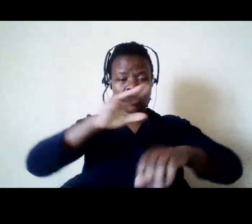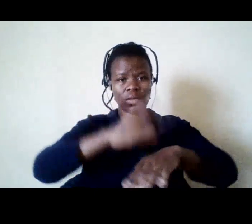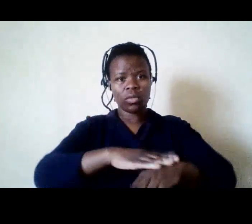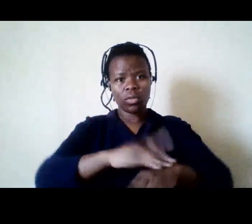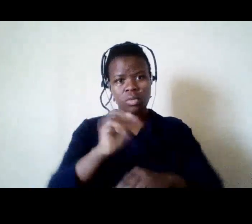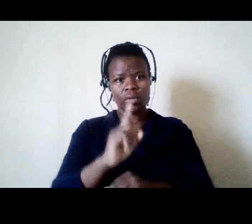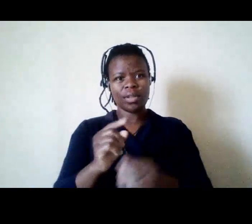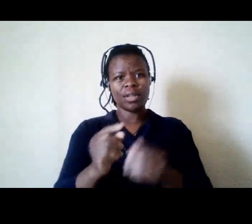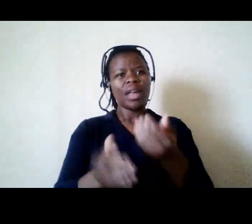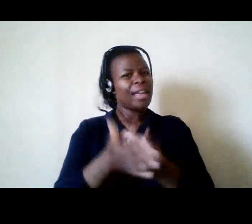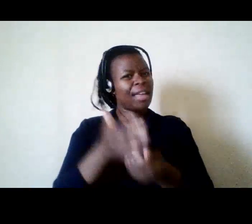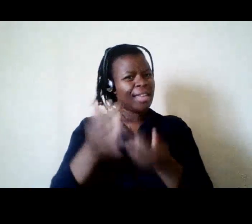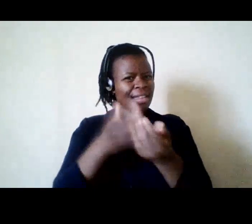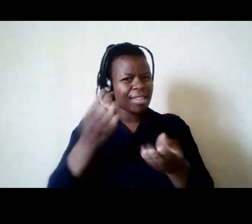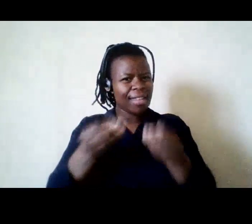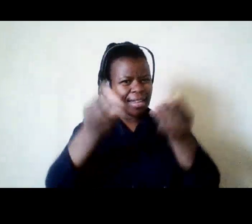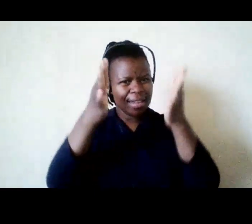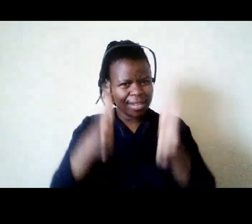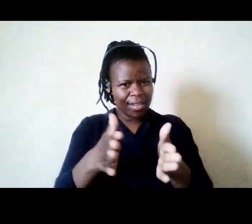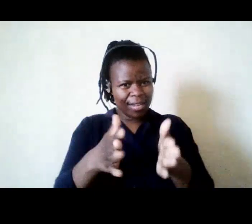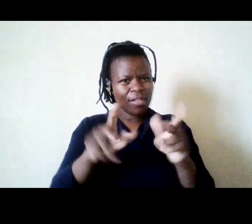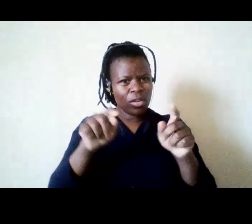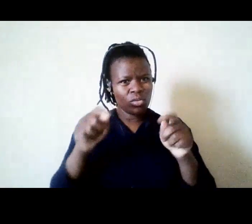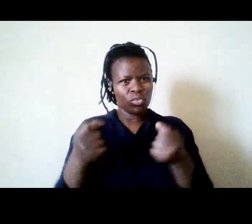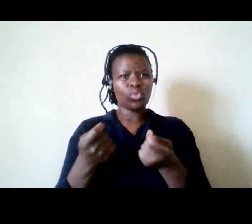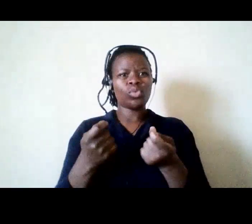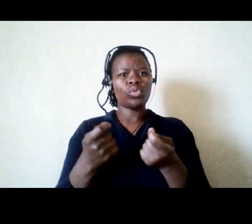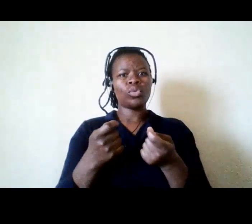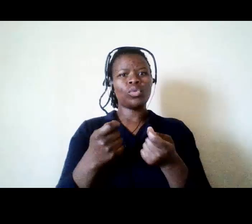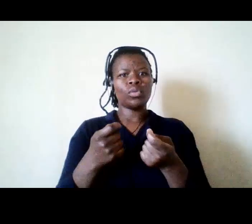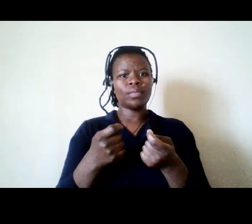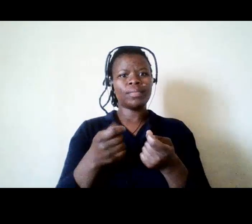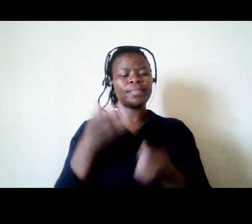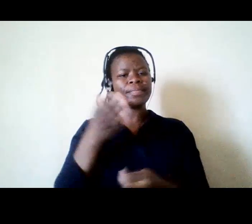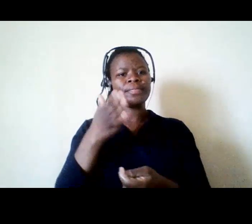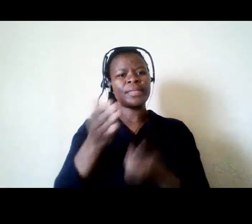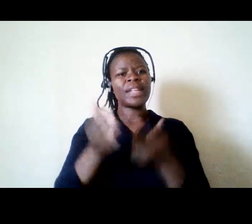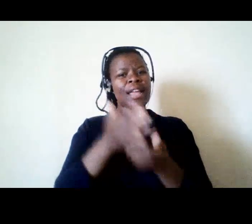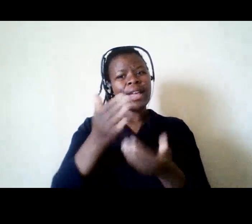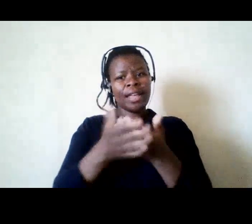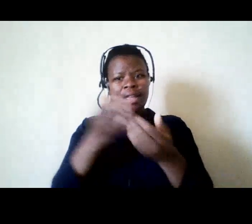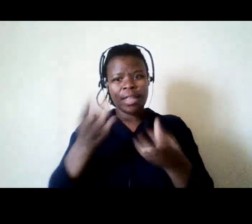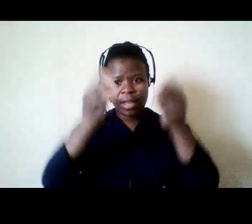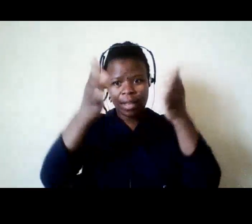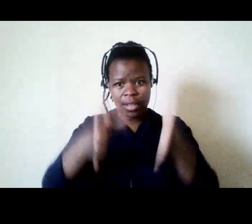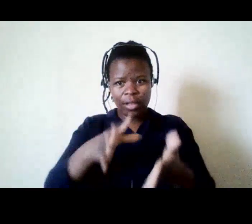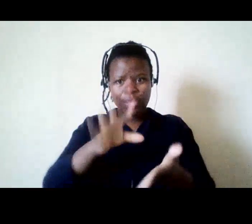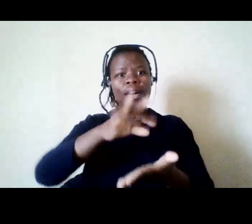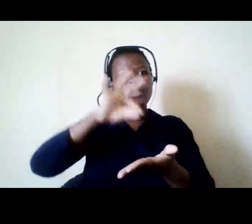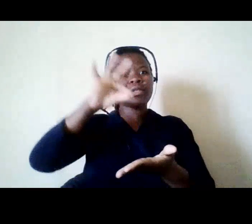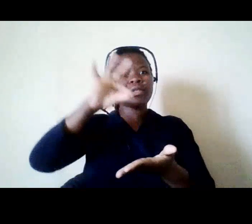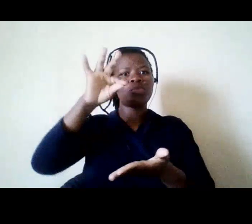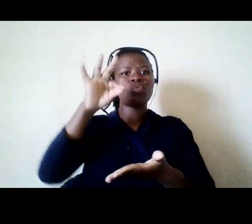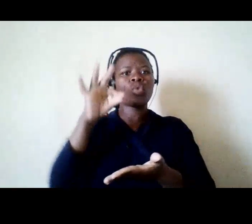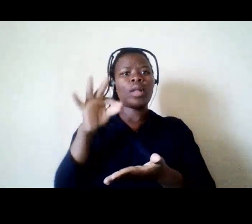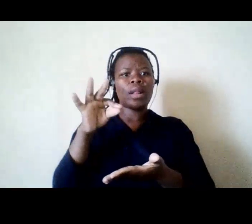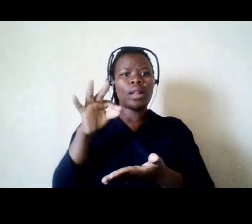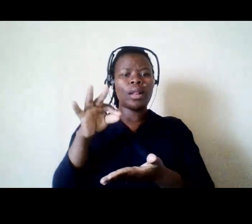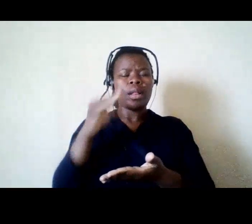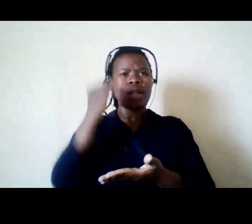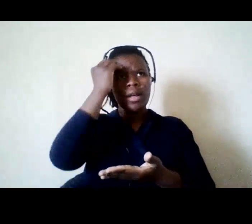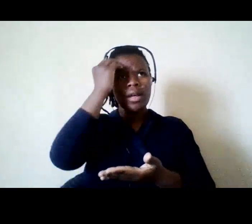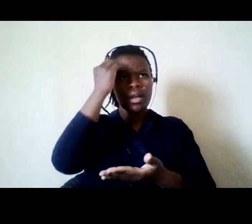to some extent, the caregiver's spirituality is spiritual. I don't know what's the word, but